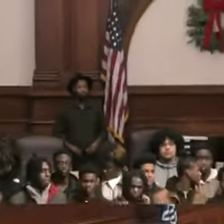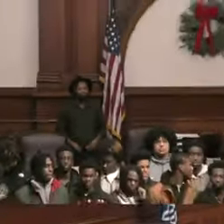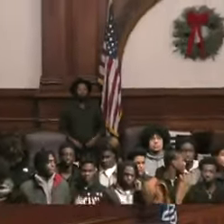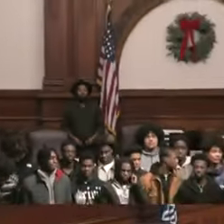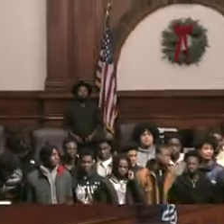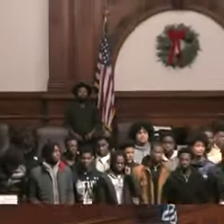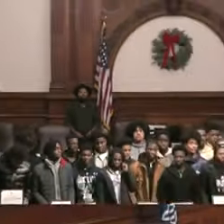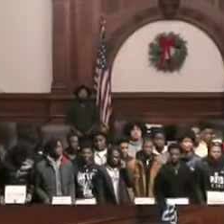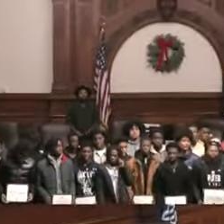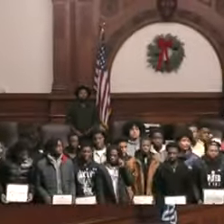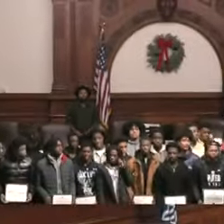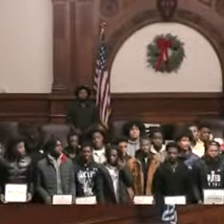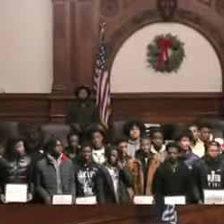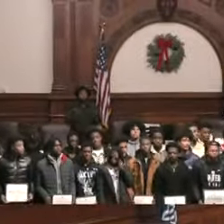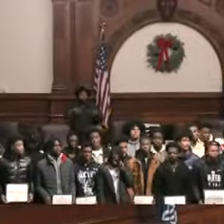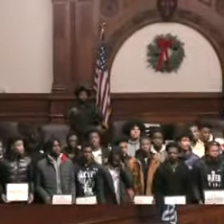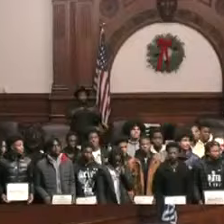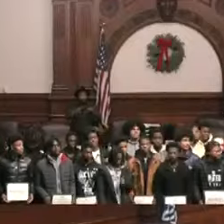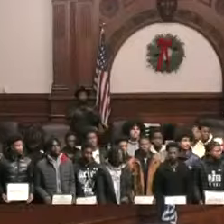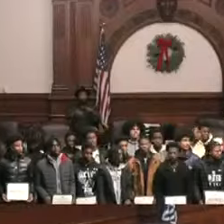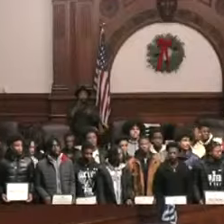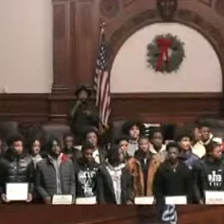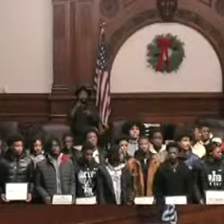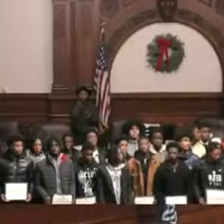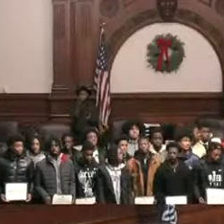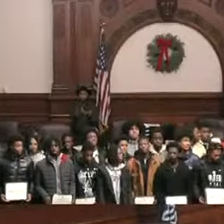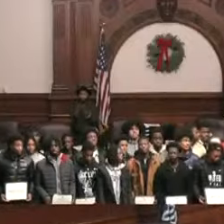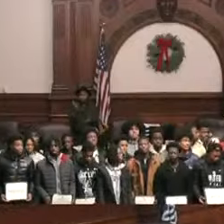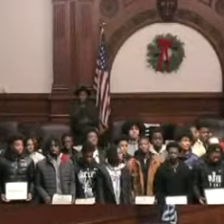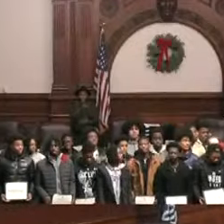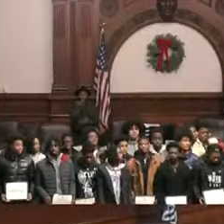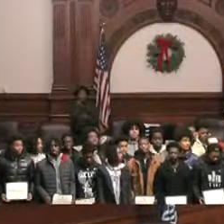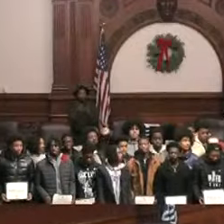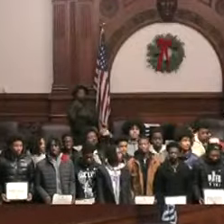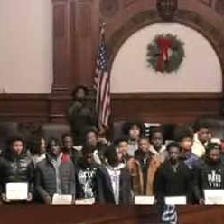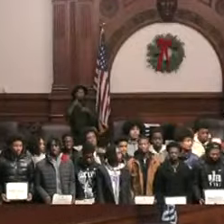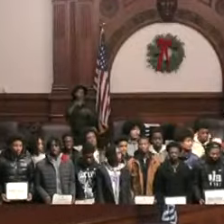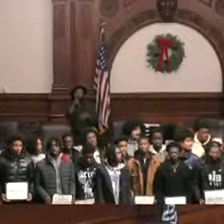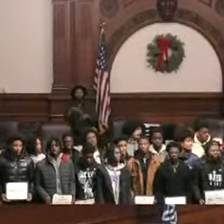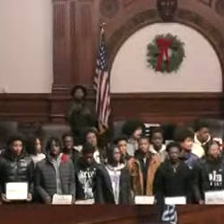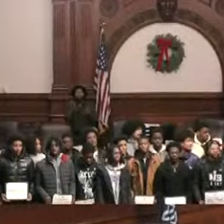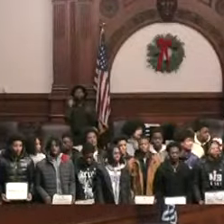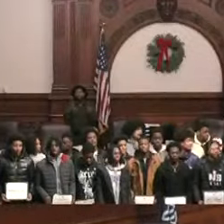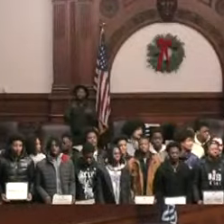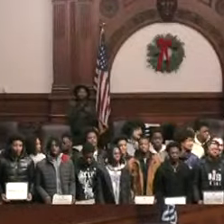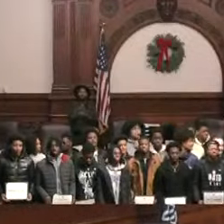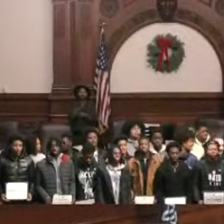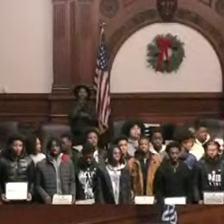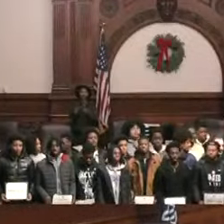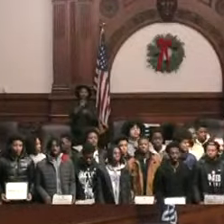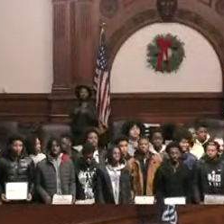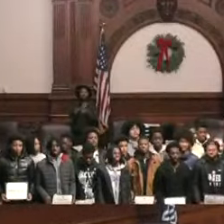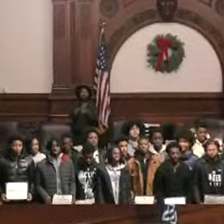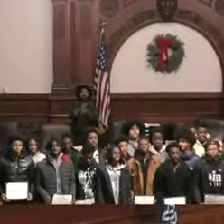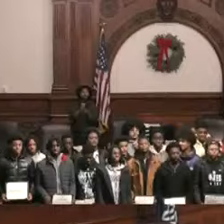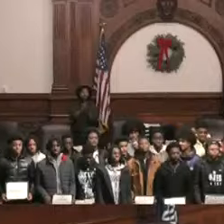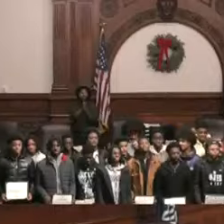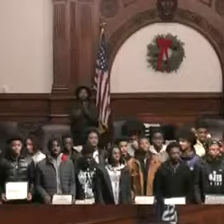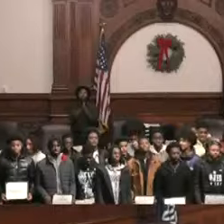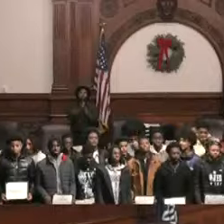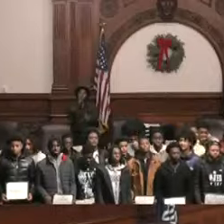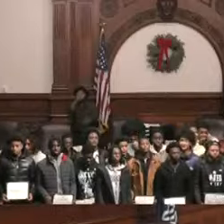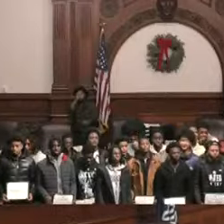So you have all proven to yourselves and everyone in Rochester what can be accomplished with hard work, perseverance, and